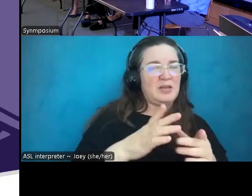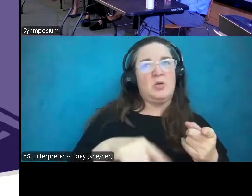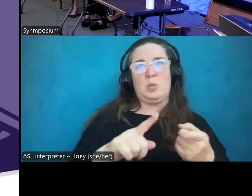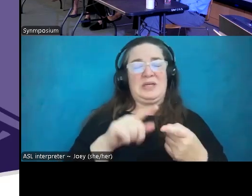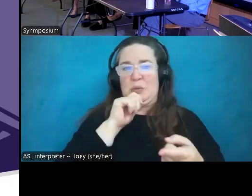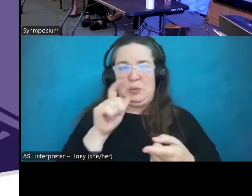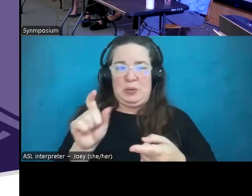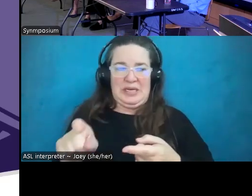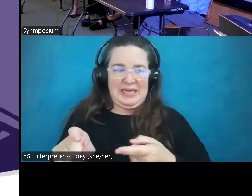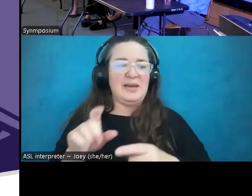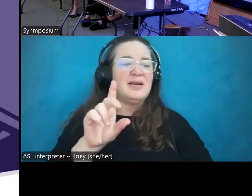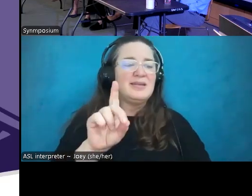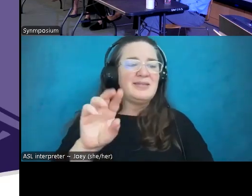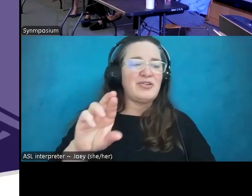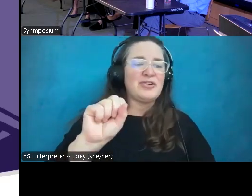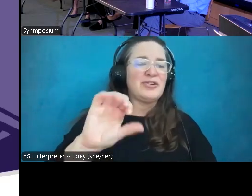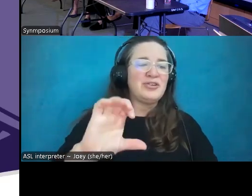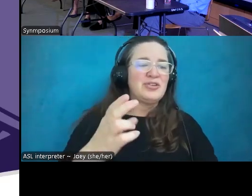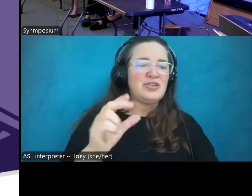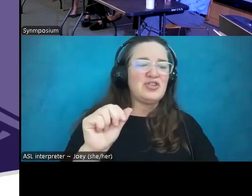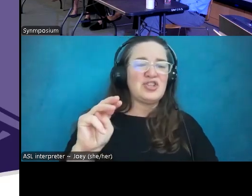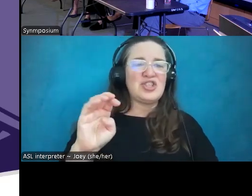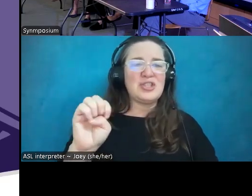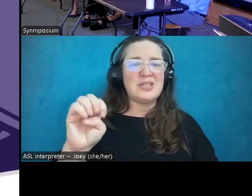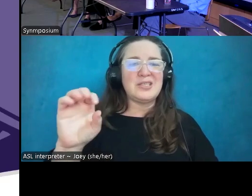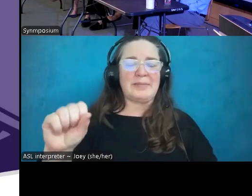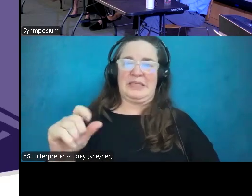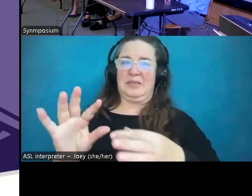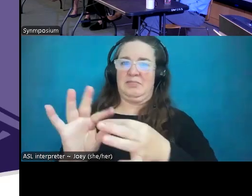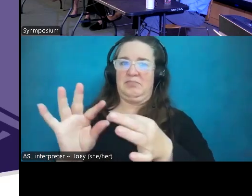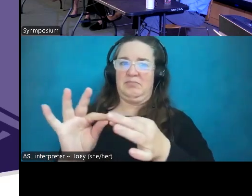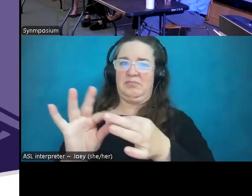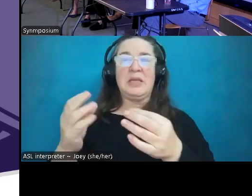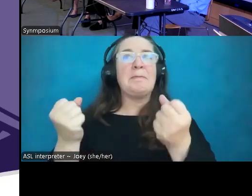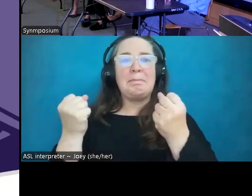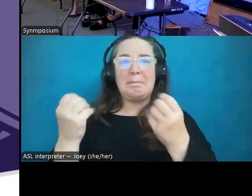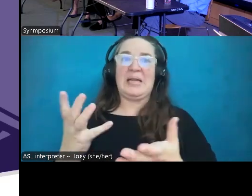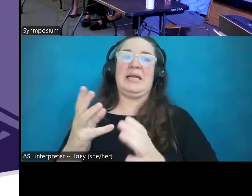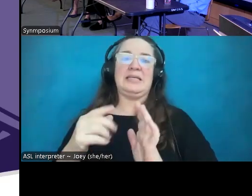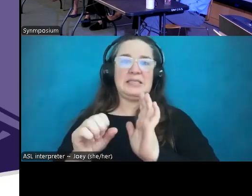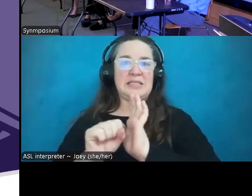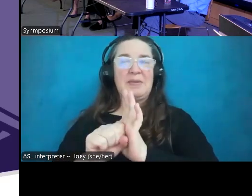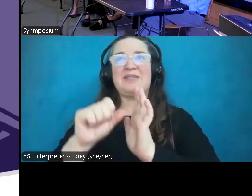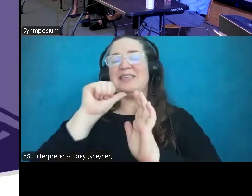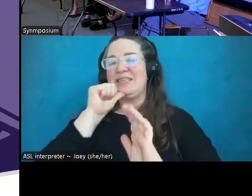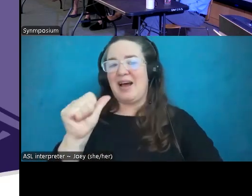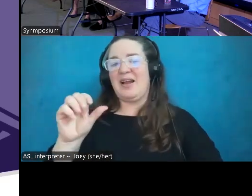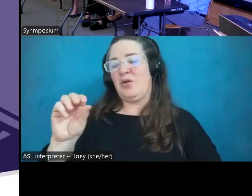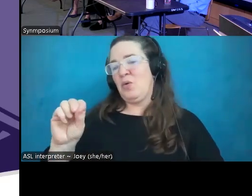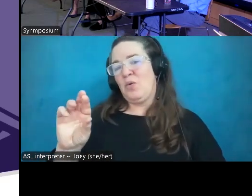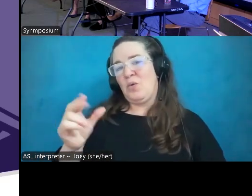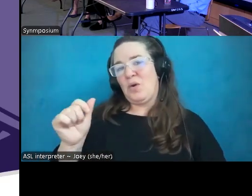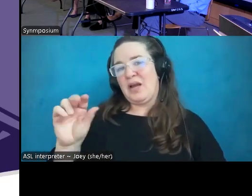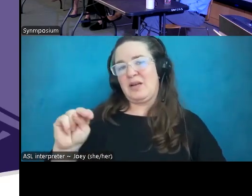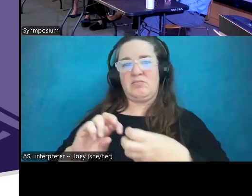Schamess, highlighted very well that many of the symptoms are not organ problems. It's not that there's a problem with your heart or a problem